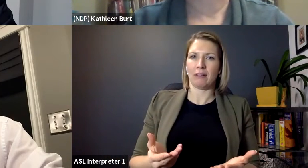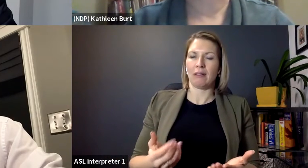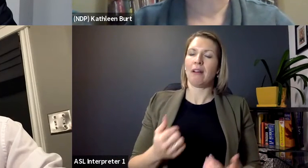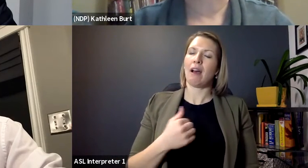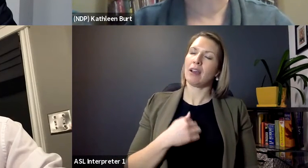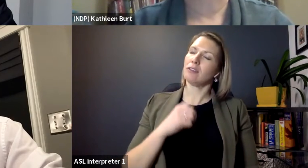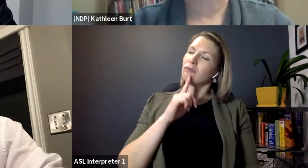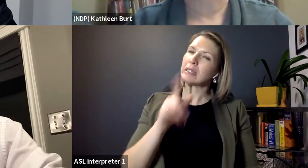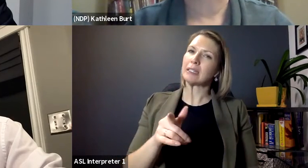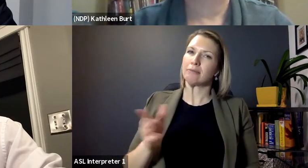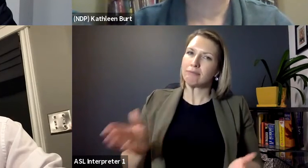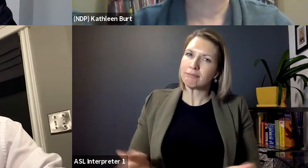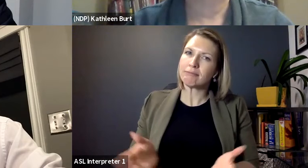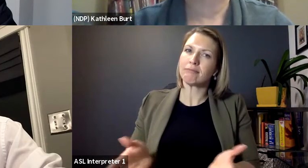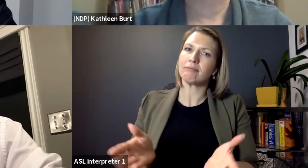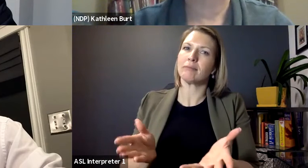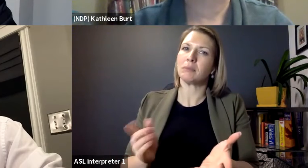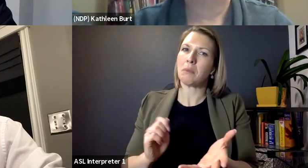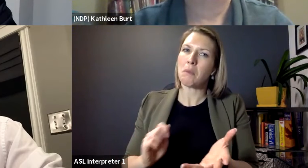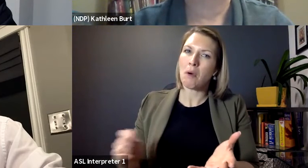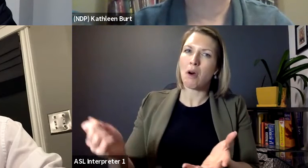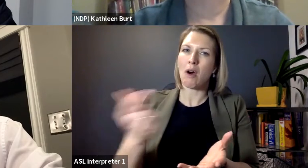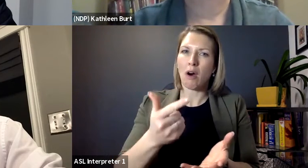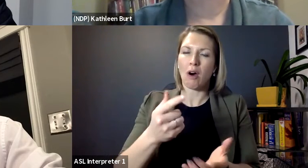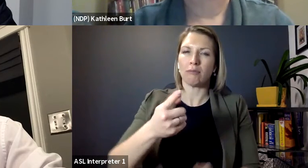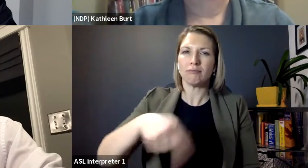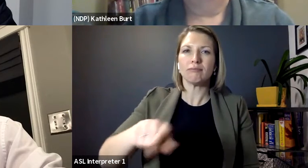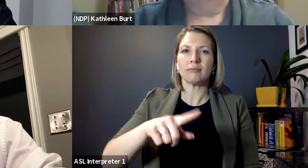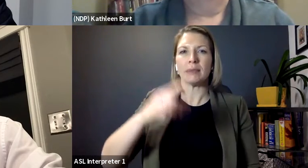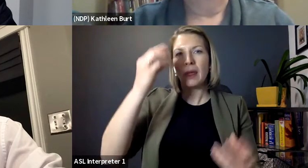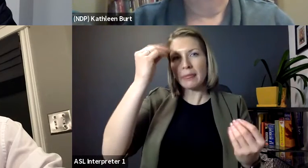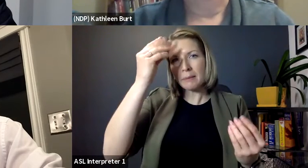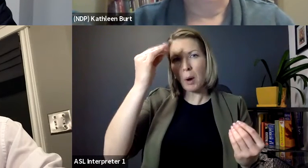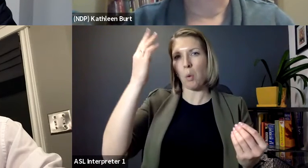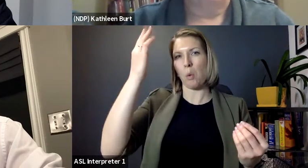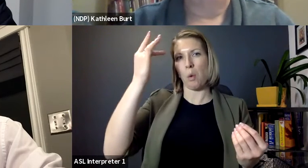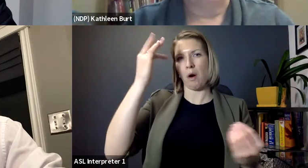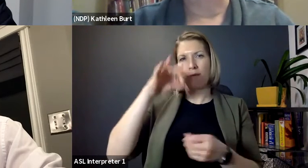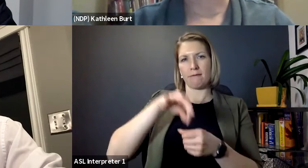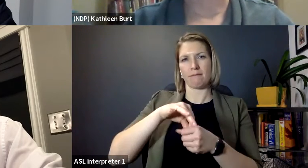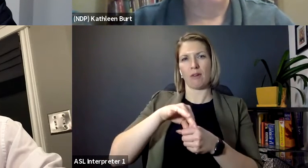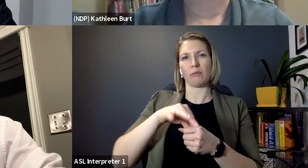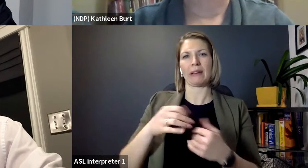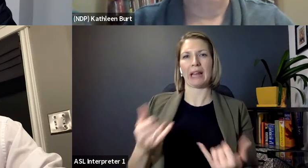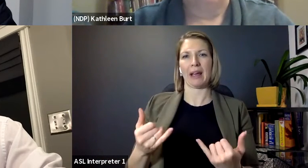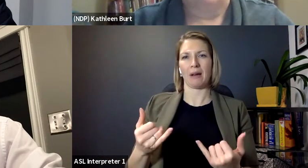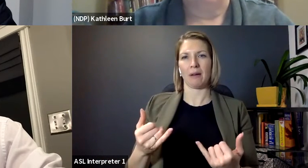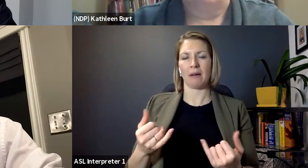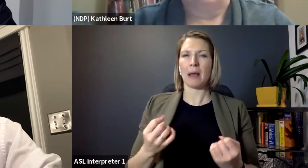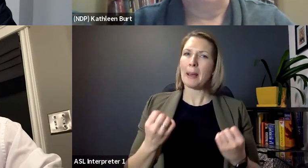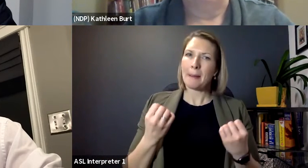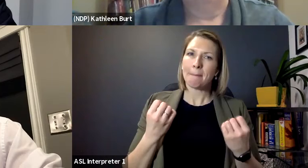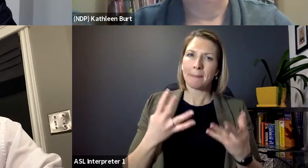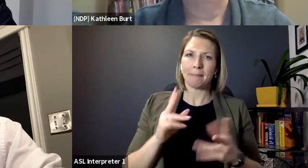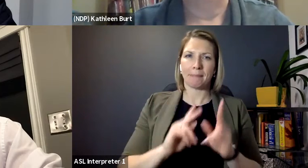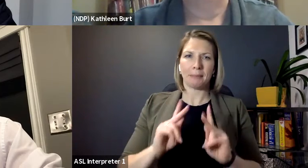urge all voters to consider that. People in our province are struggling to make ends